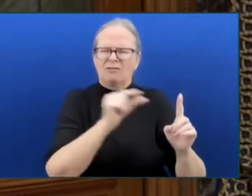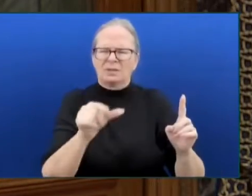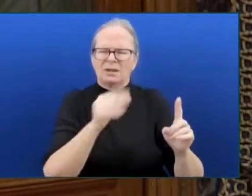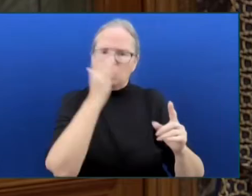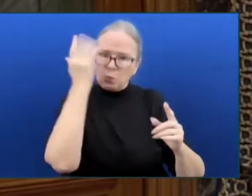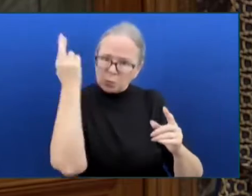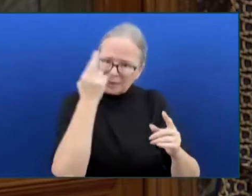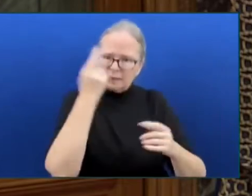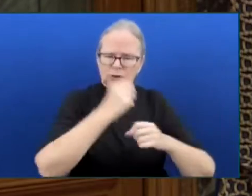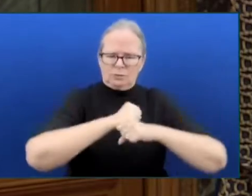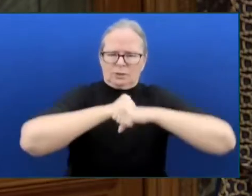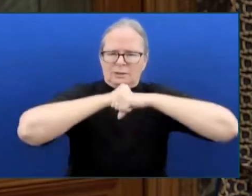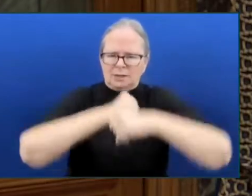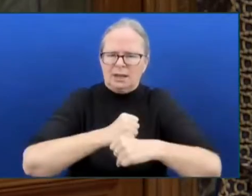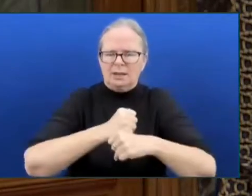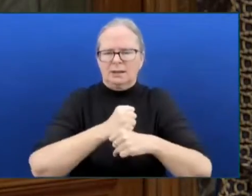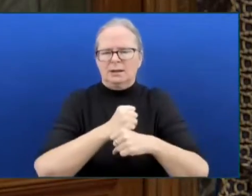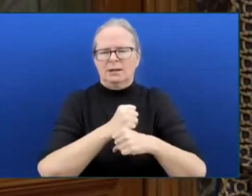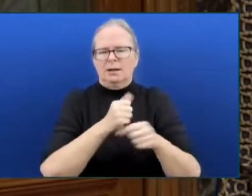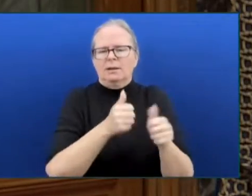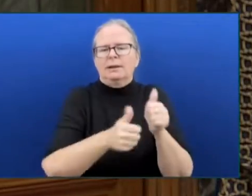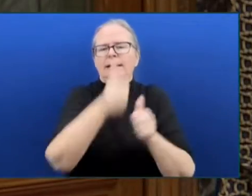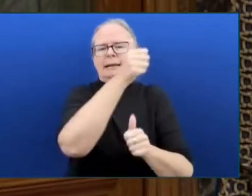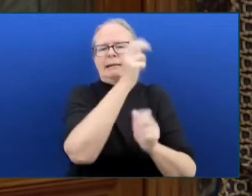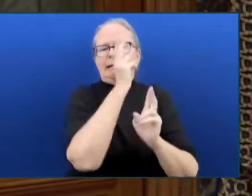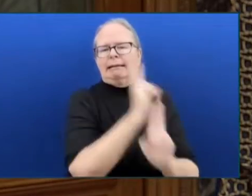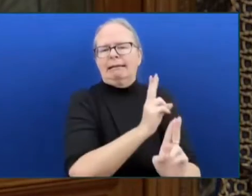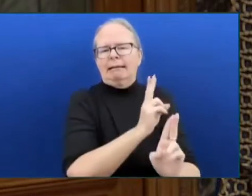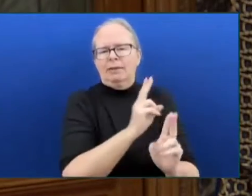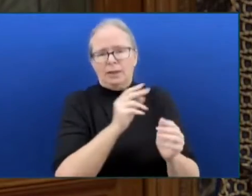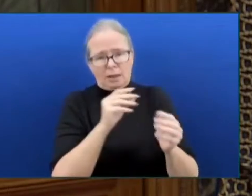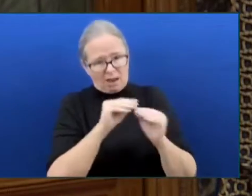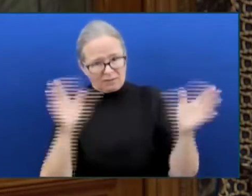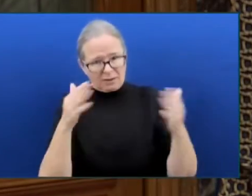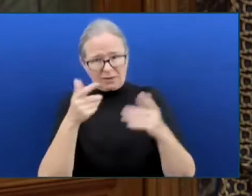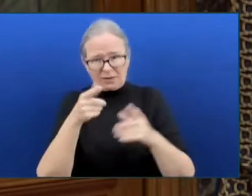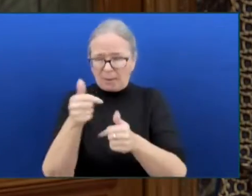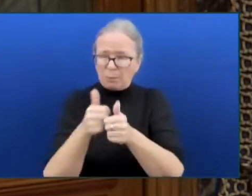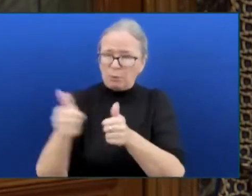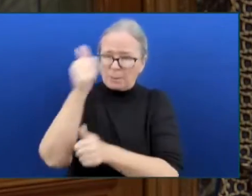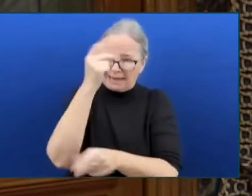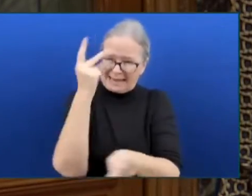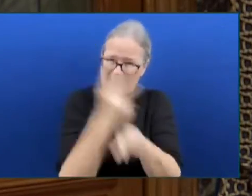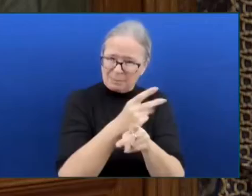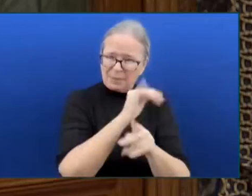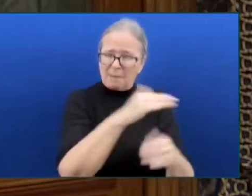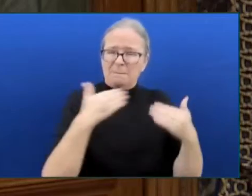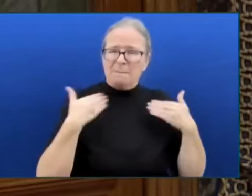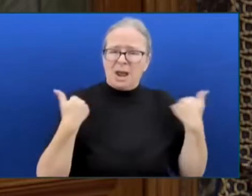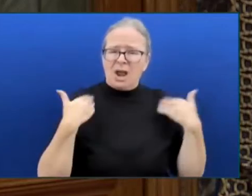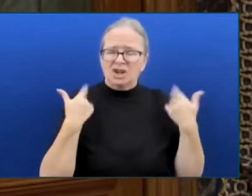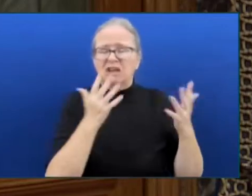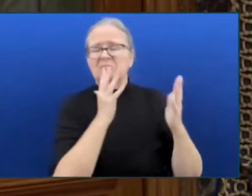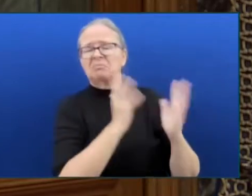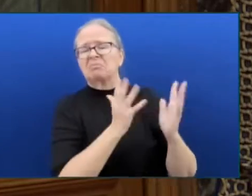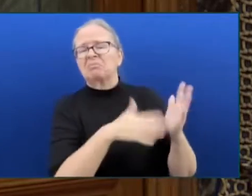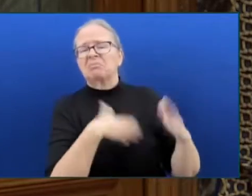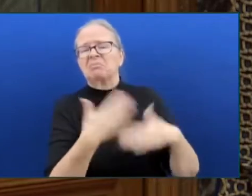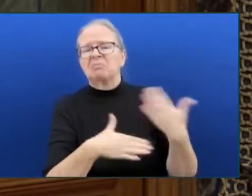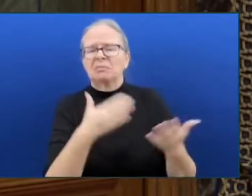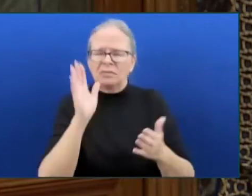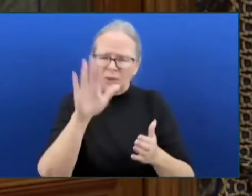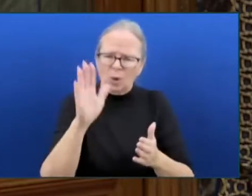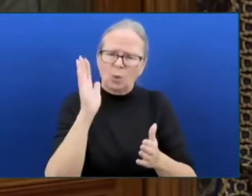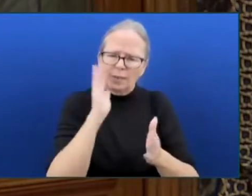in this ministry. Mr. Speaker, to the Premier, will he demand a resignation or fire the minister and the senior ministerial staff